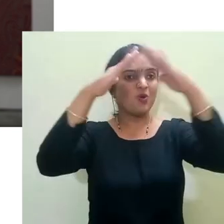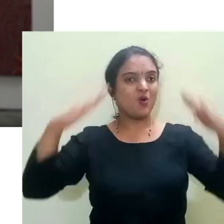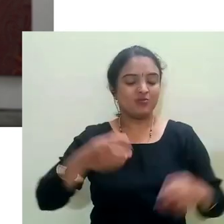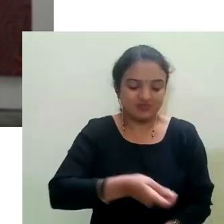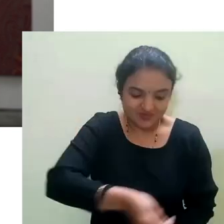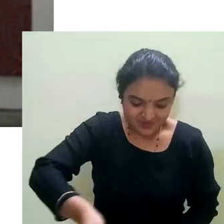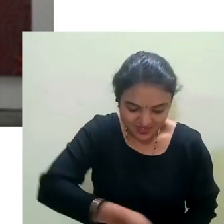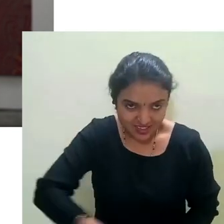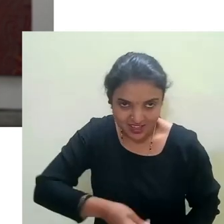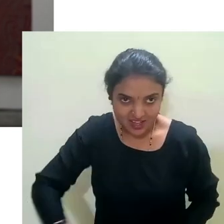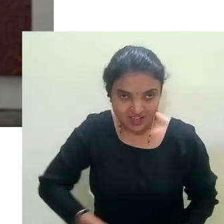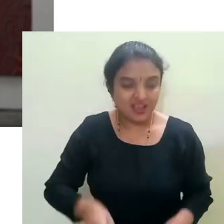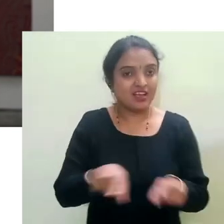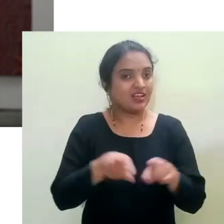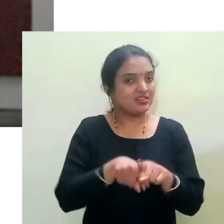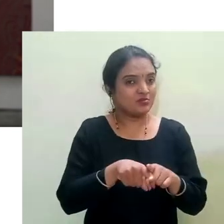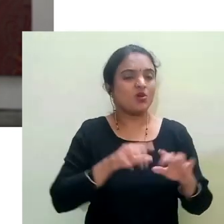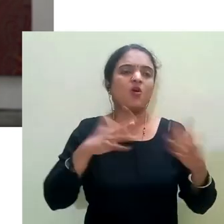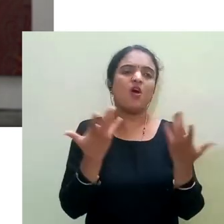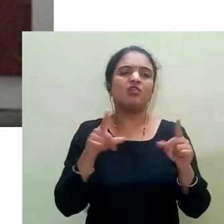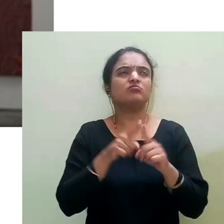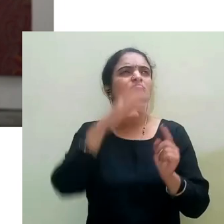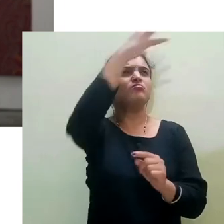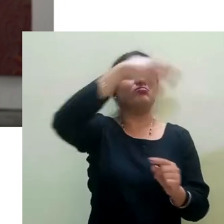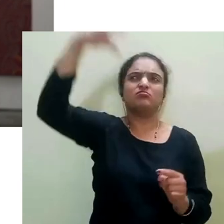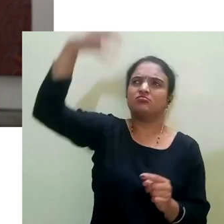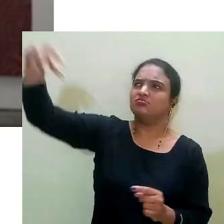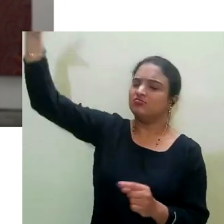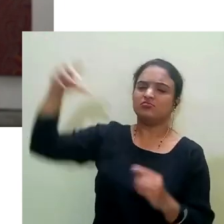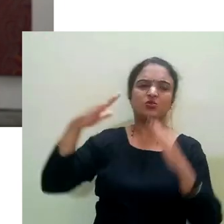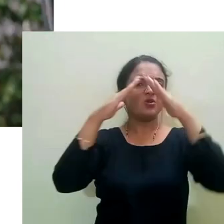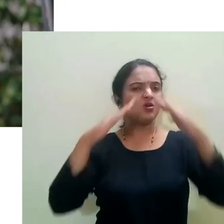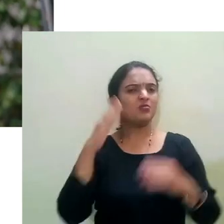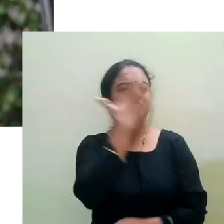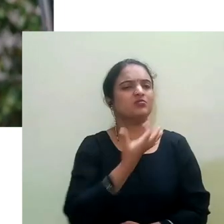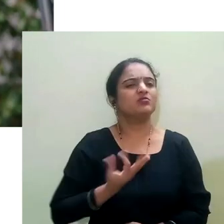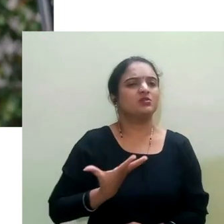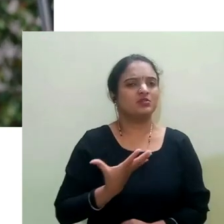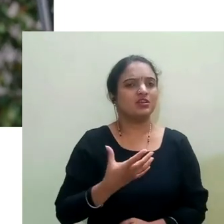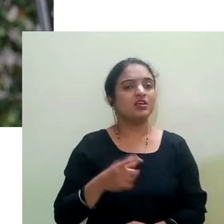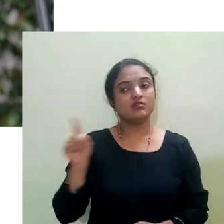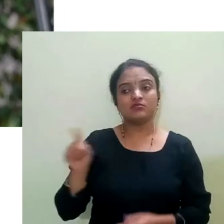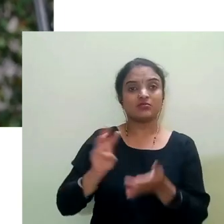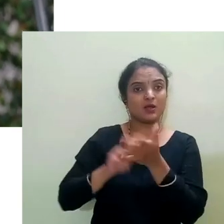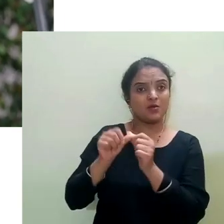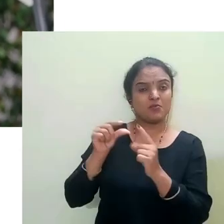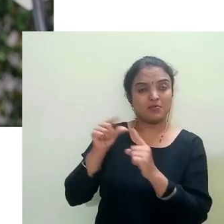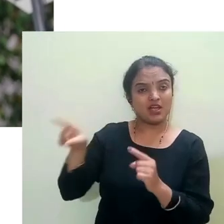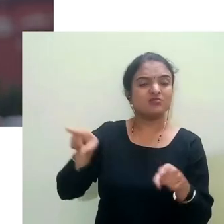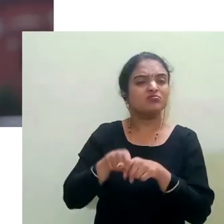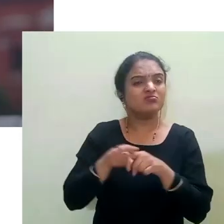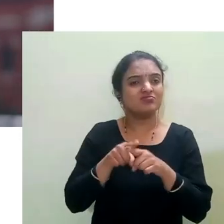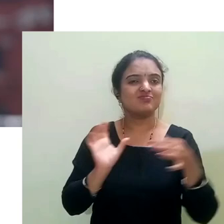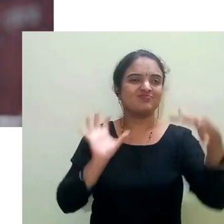draw on our doorsteps, in our home shrines that we decorate every day. And at MAP, we are trying to build